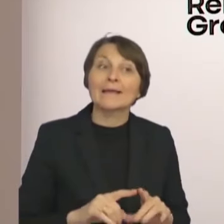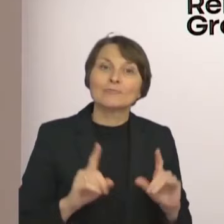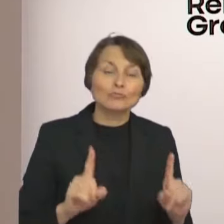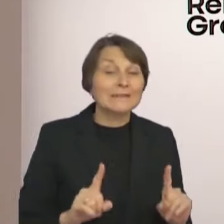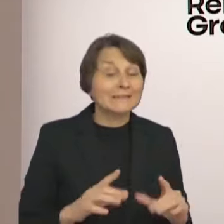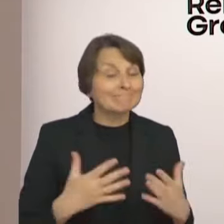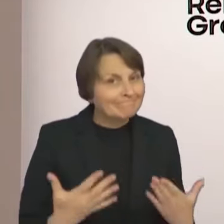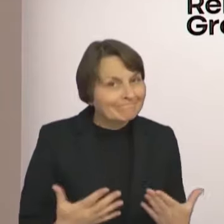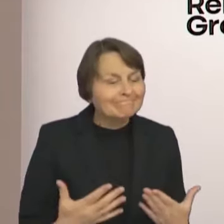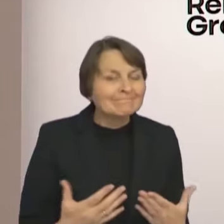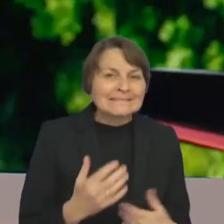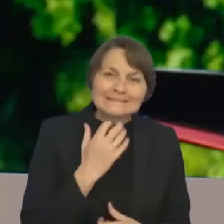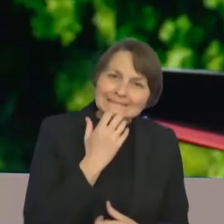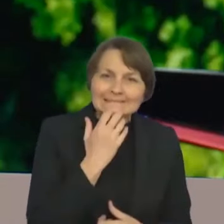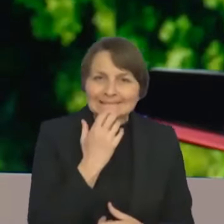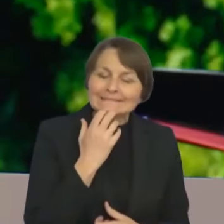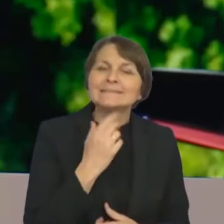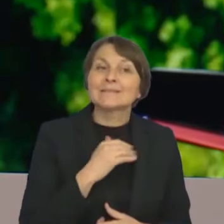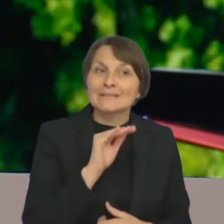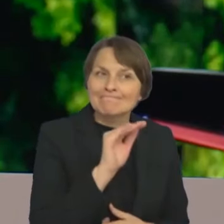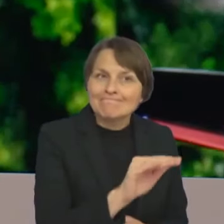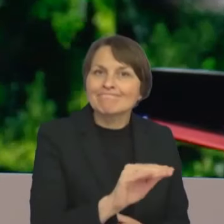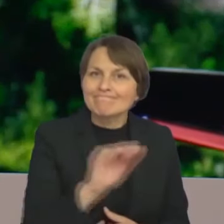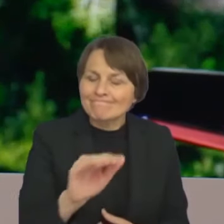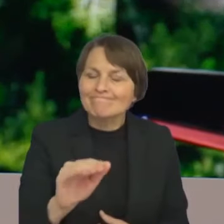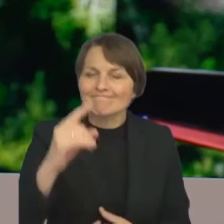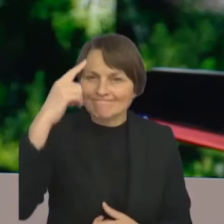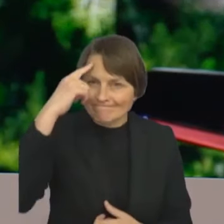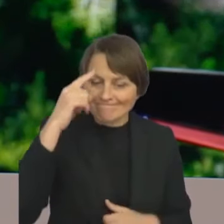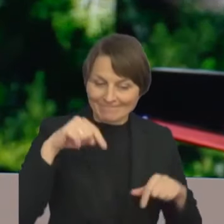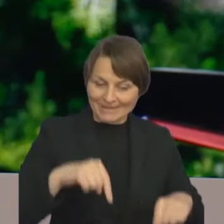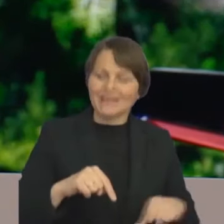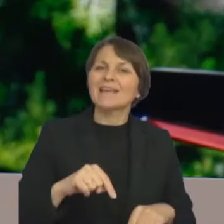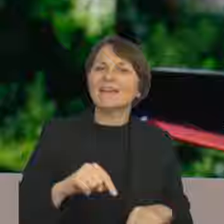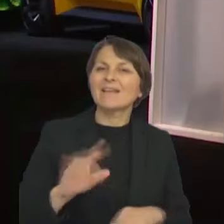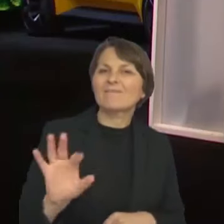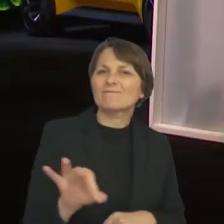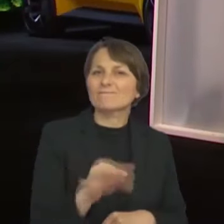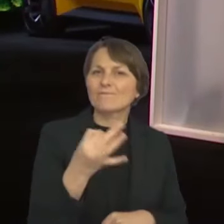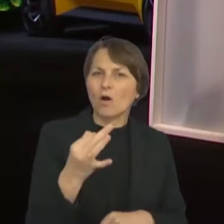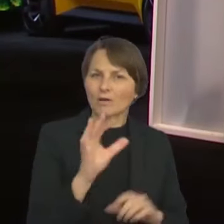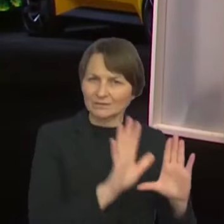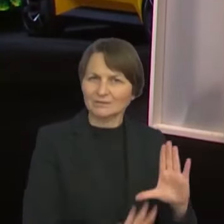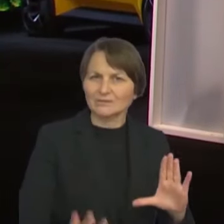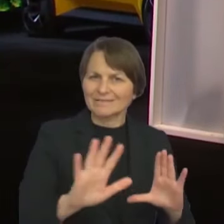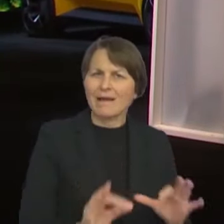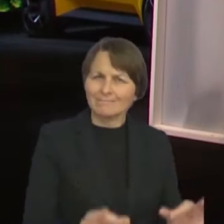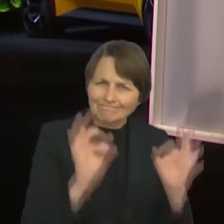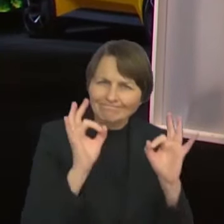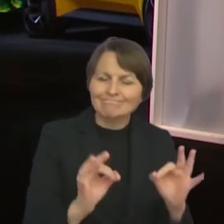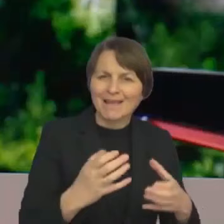the industrial plan for Renault in France needs to be a modern plan.